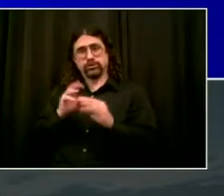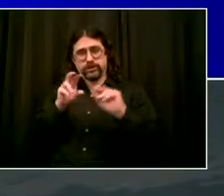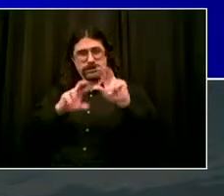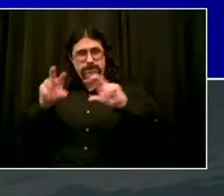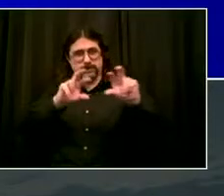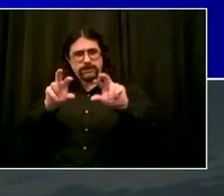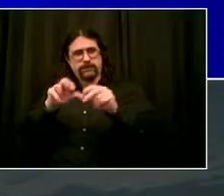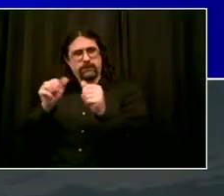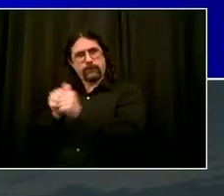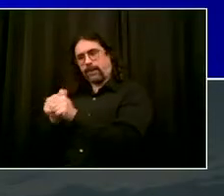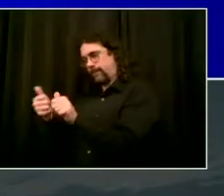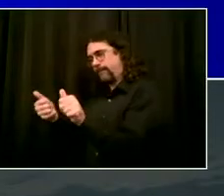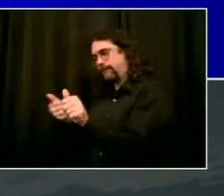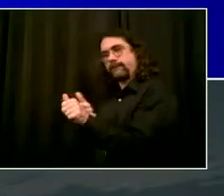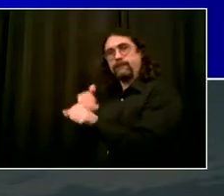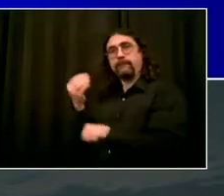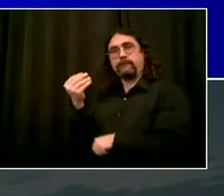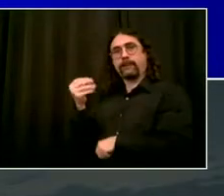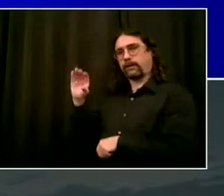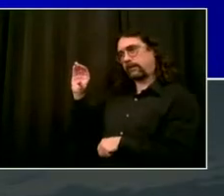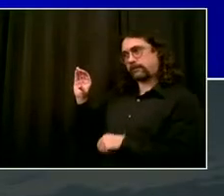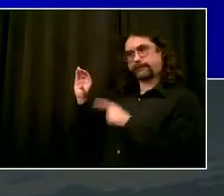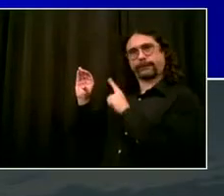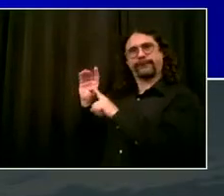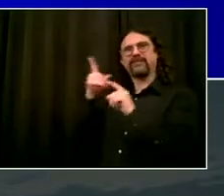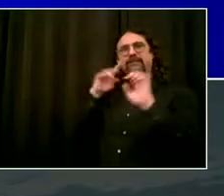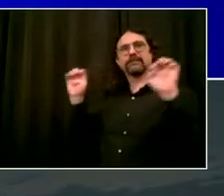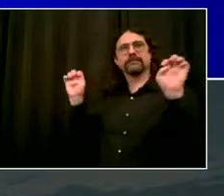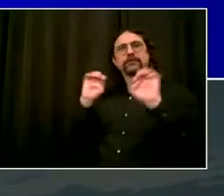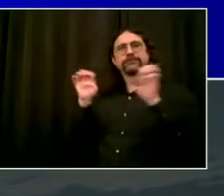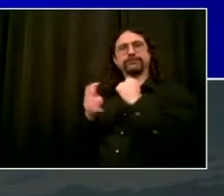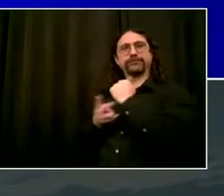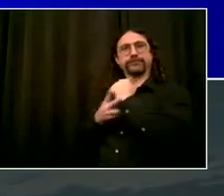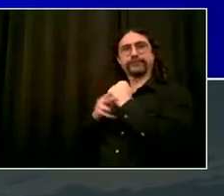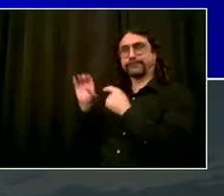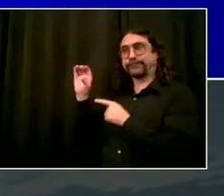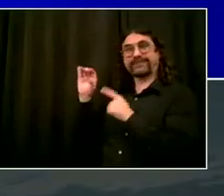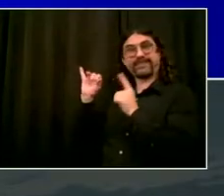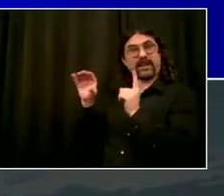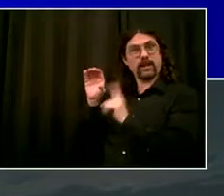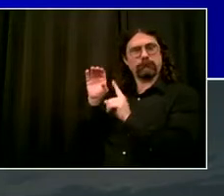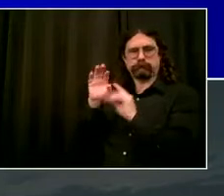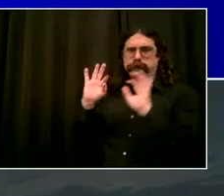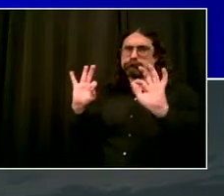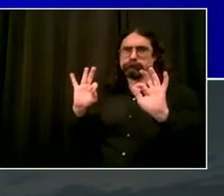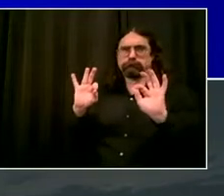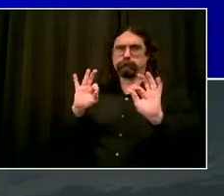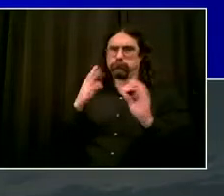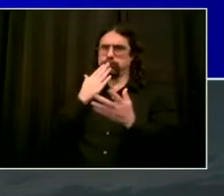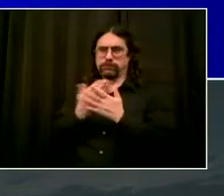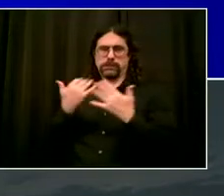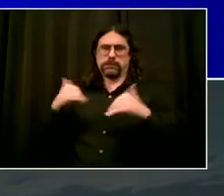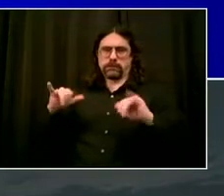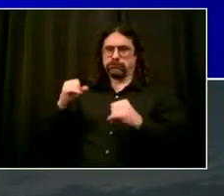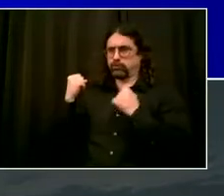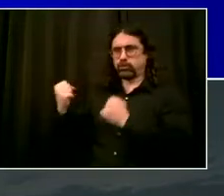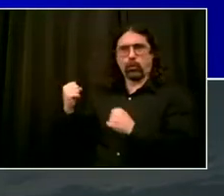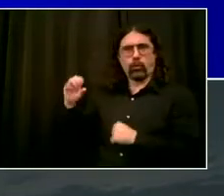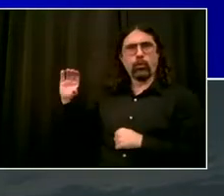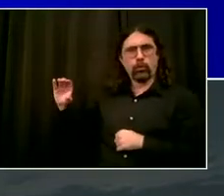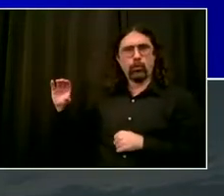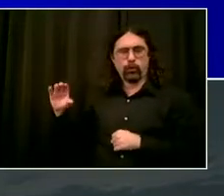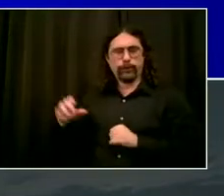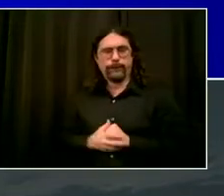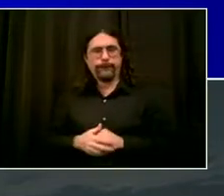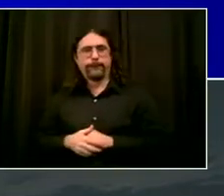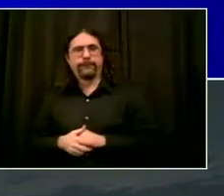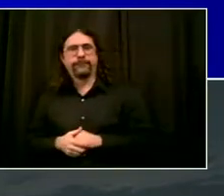part of our work as well and has helped us work our way through we made a big Focus for years on reserves kept the strong